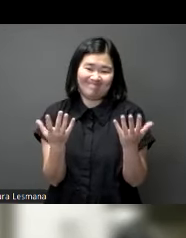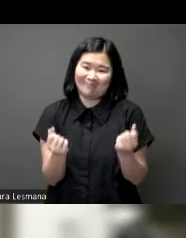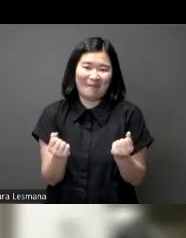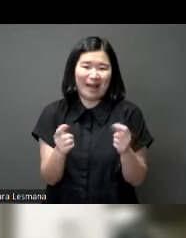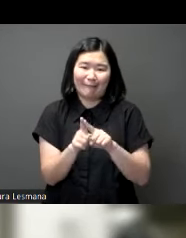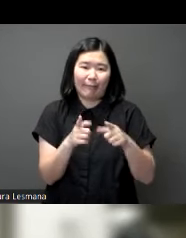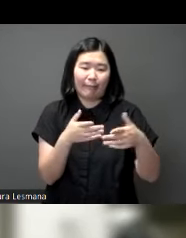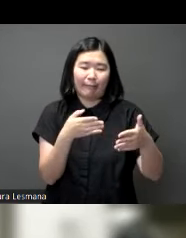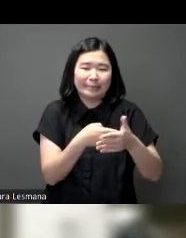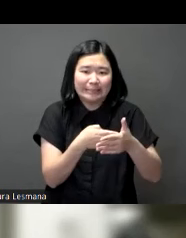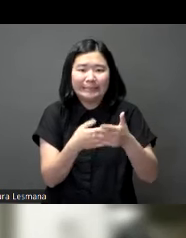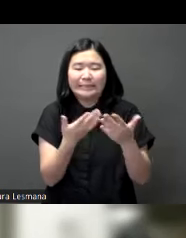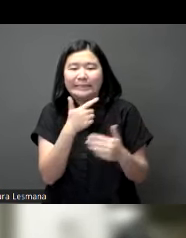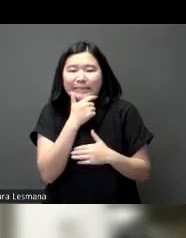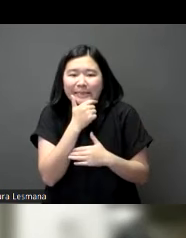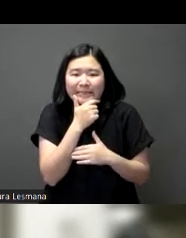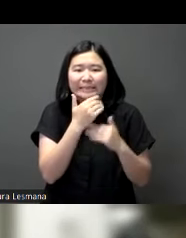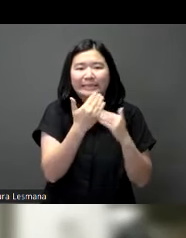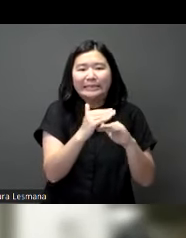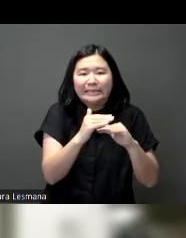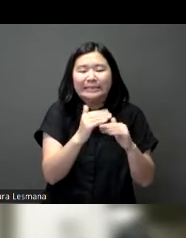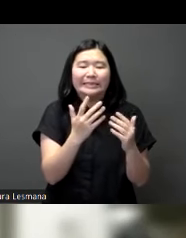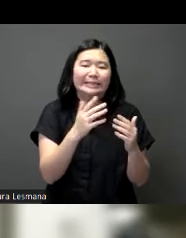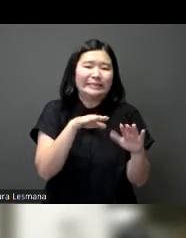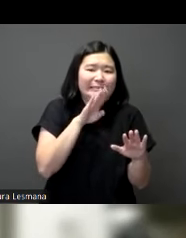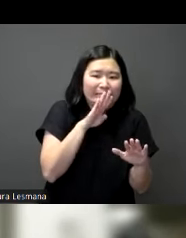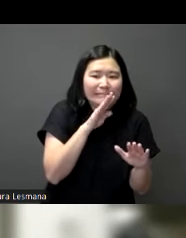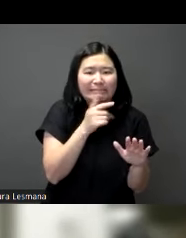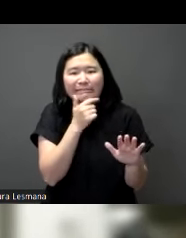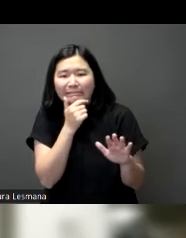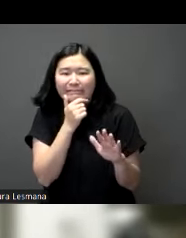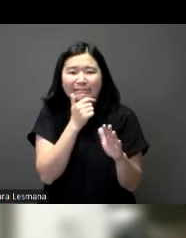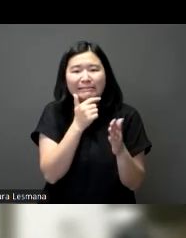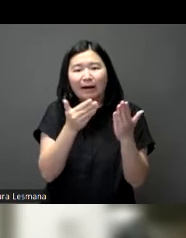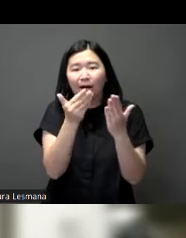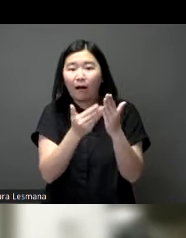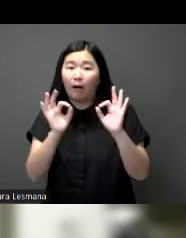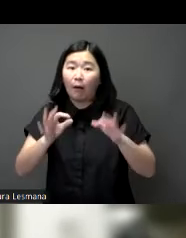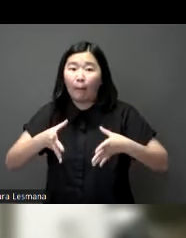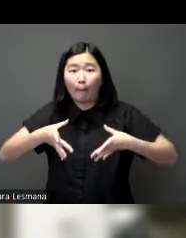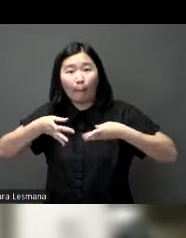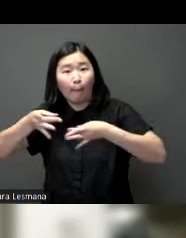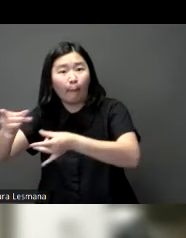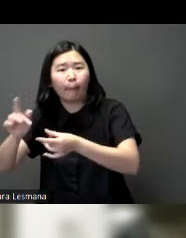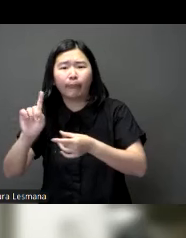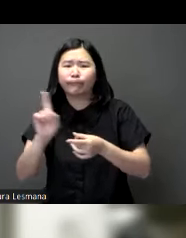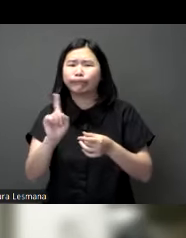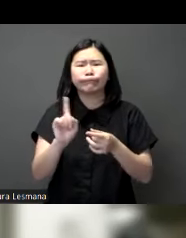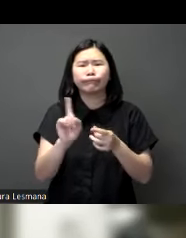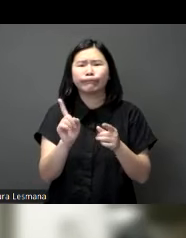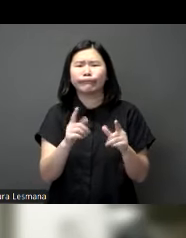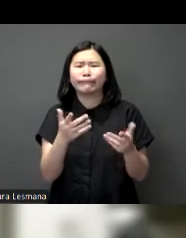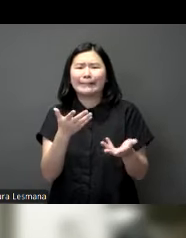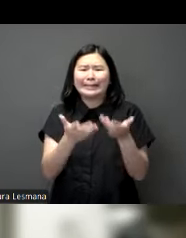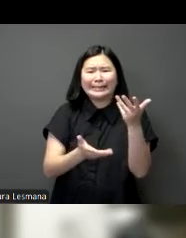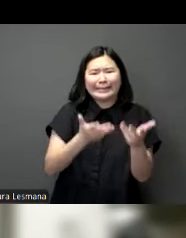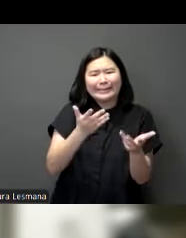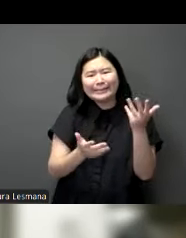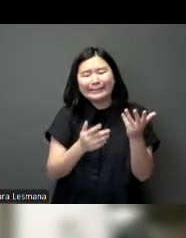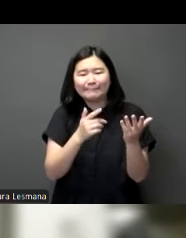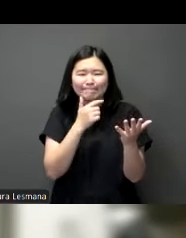learn what are some of the health interventions that were taken into account and find out, were they